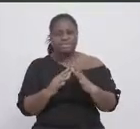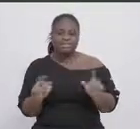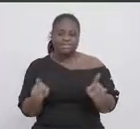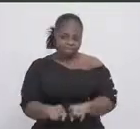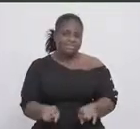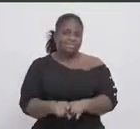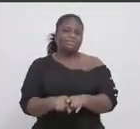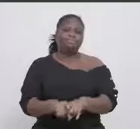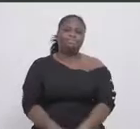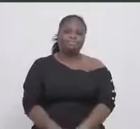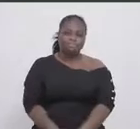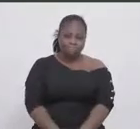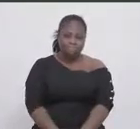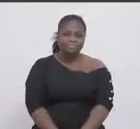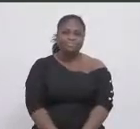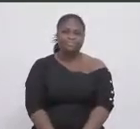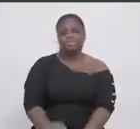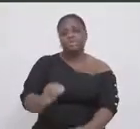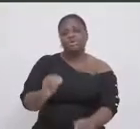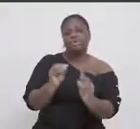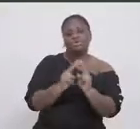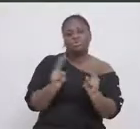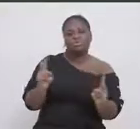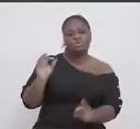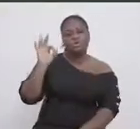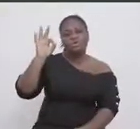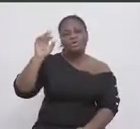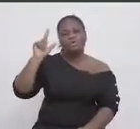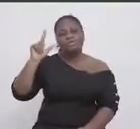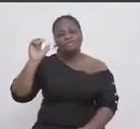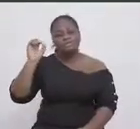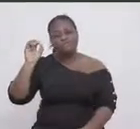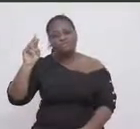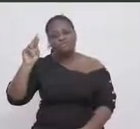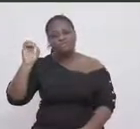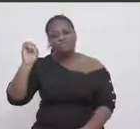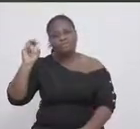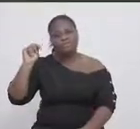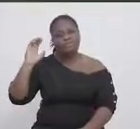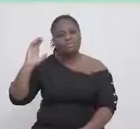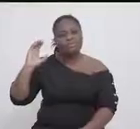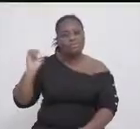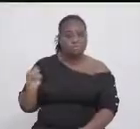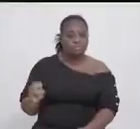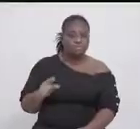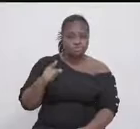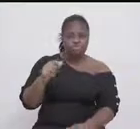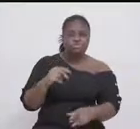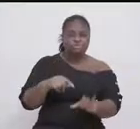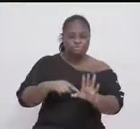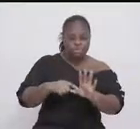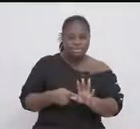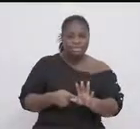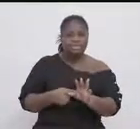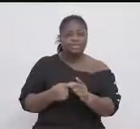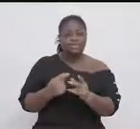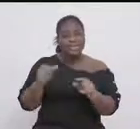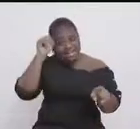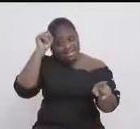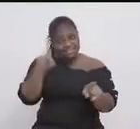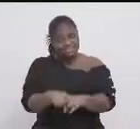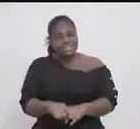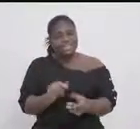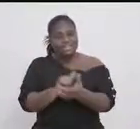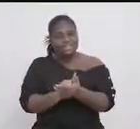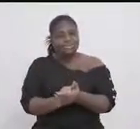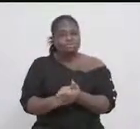So let me come to Florence. You, as we know, you started this post-university, yet you agree that we should start this